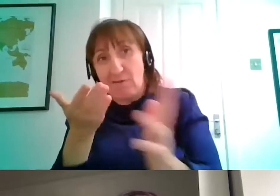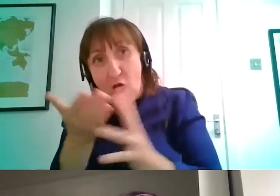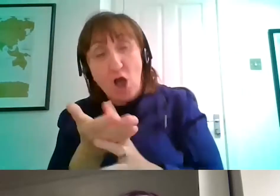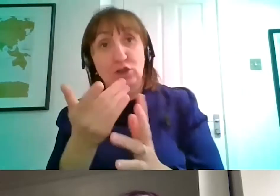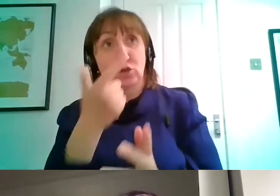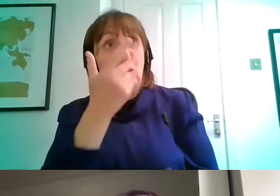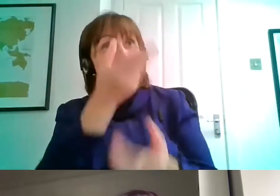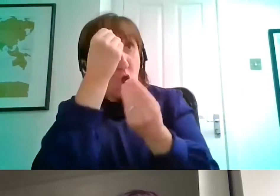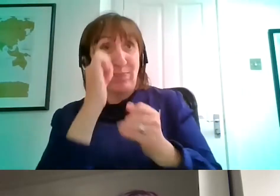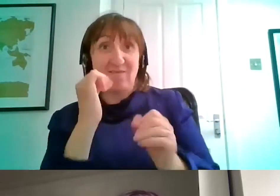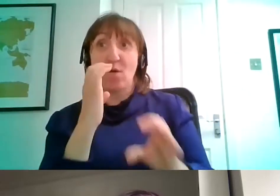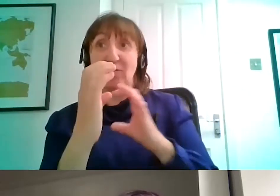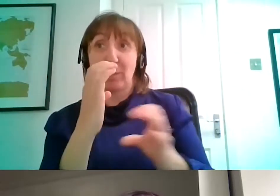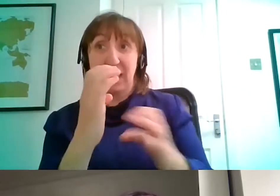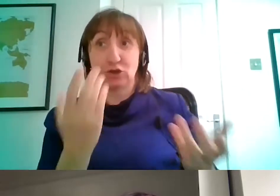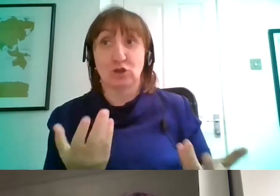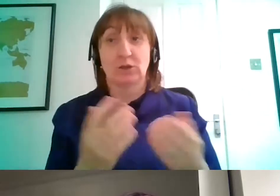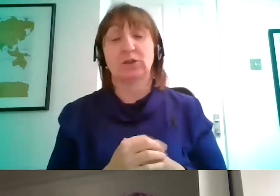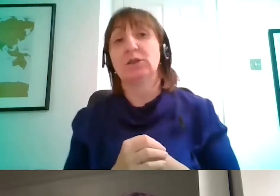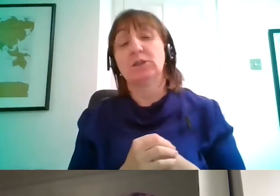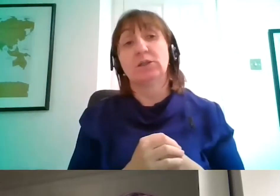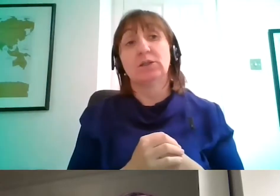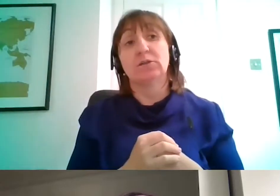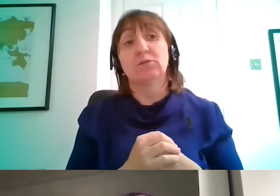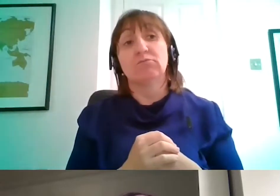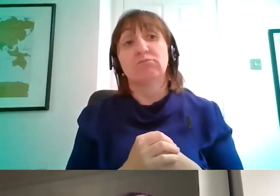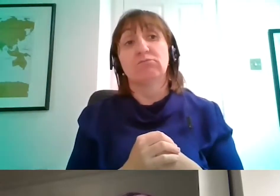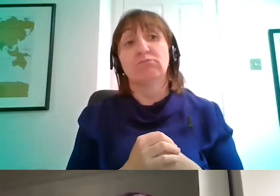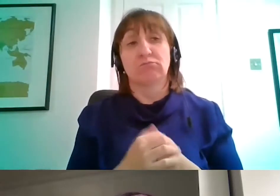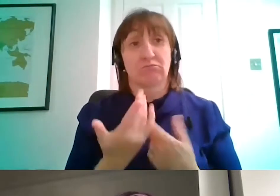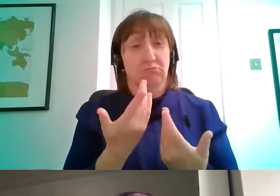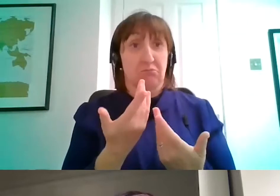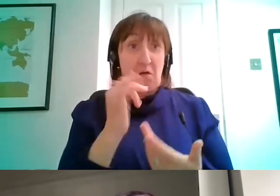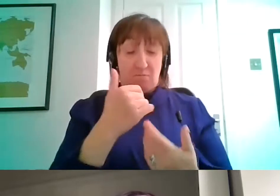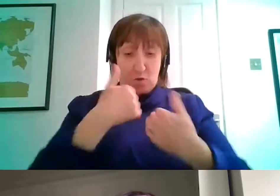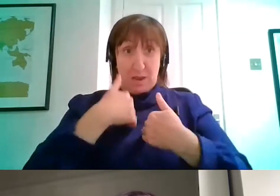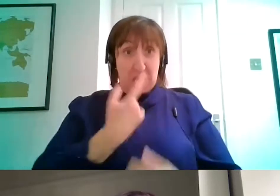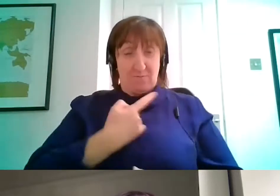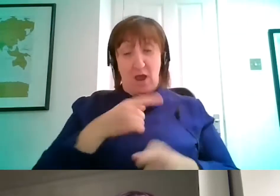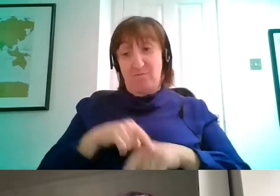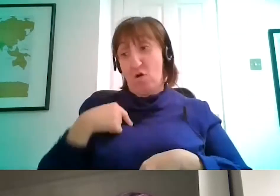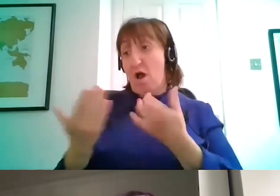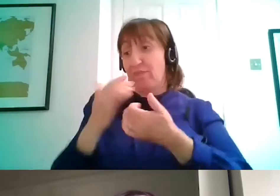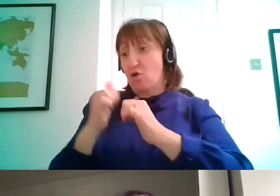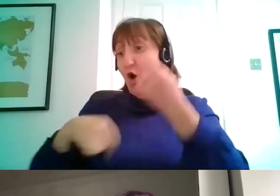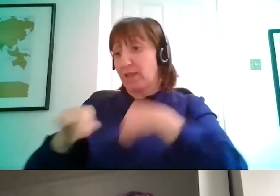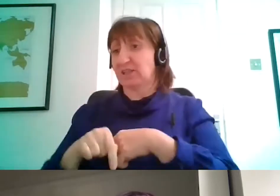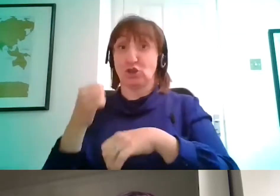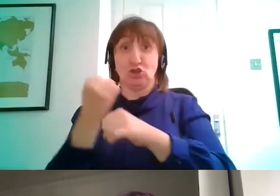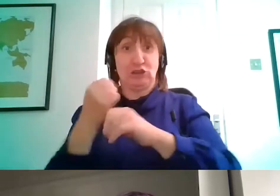this form of communication. And so, yeah, for me and for us at GFT, it's really